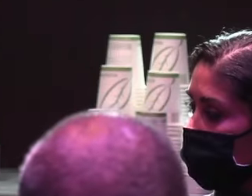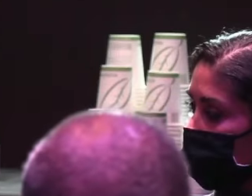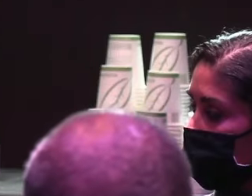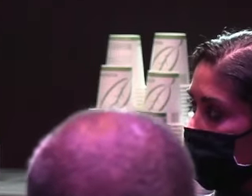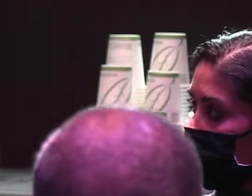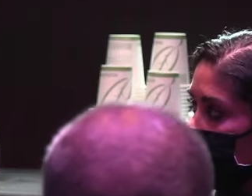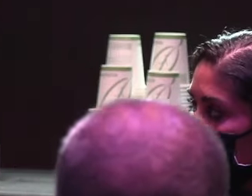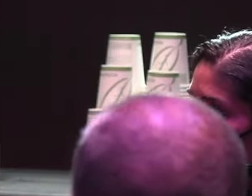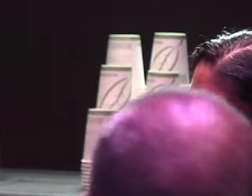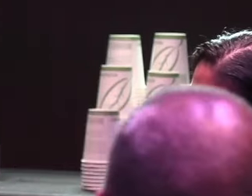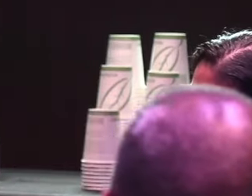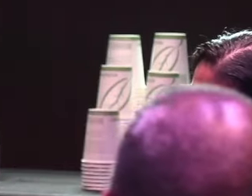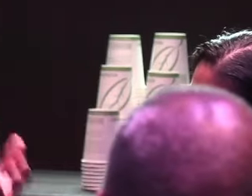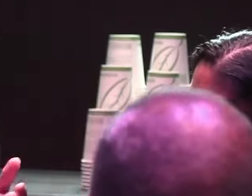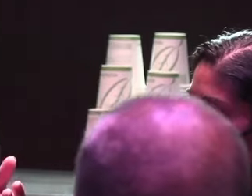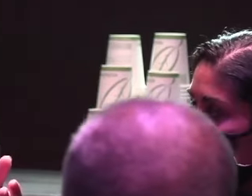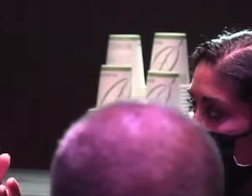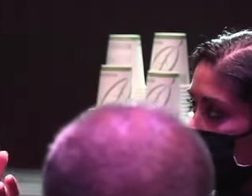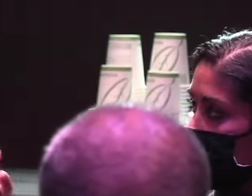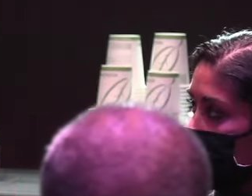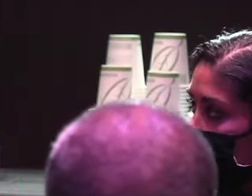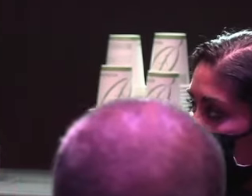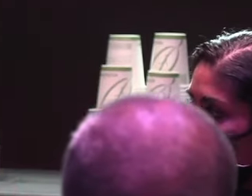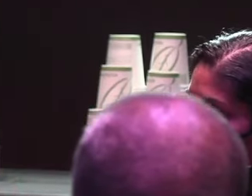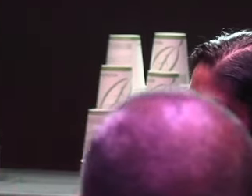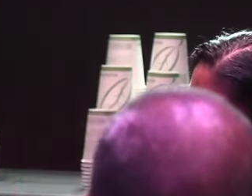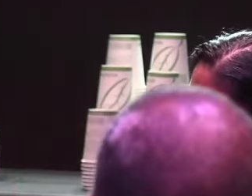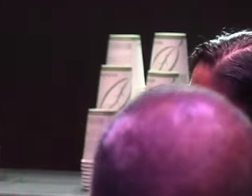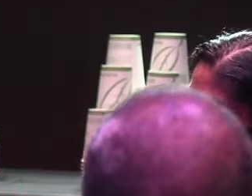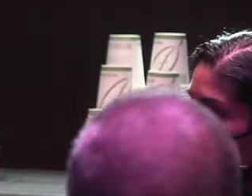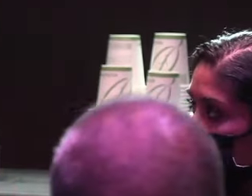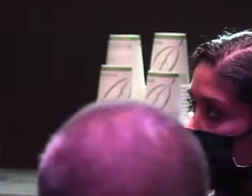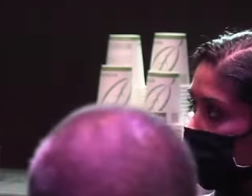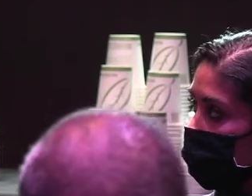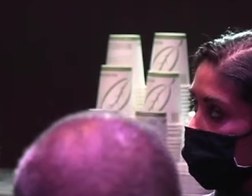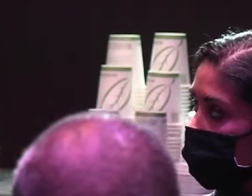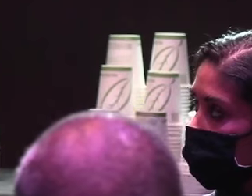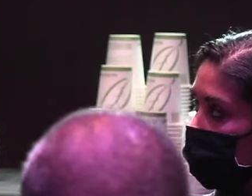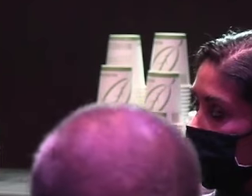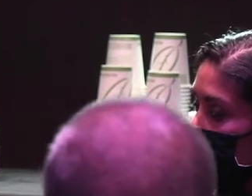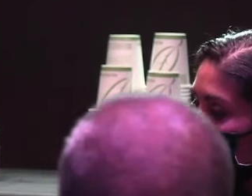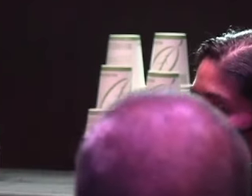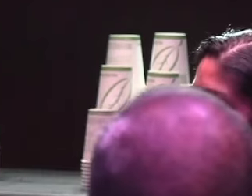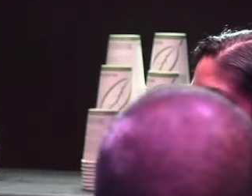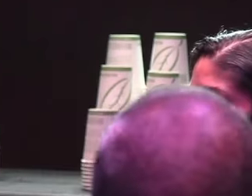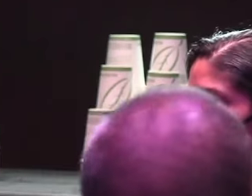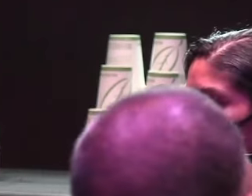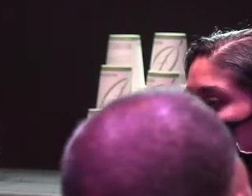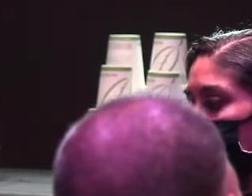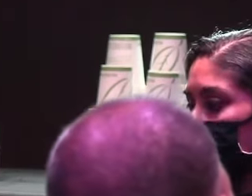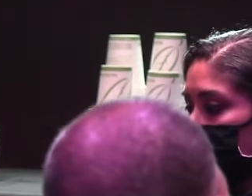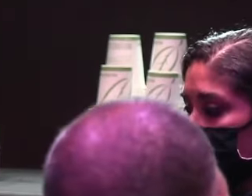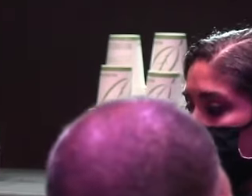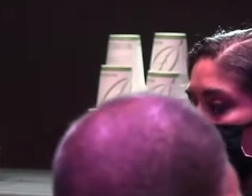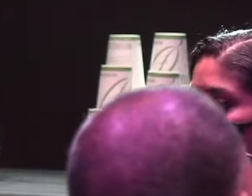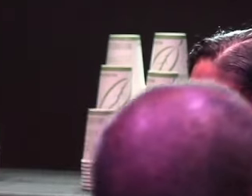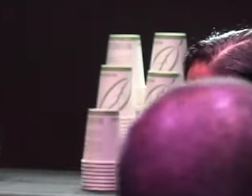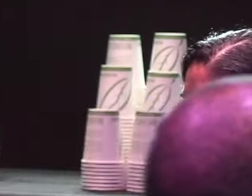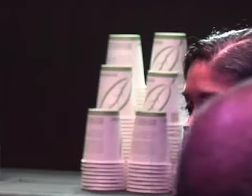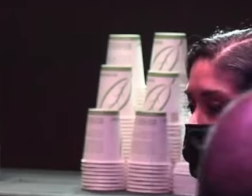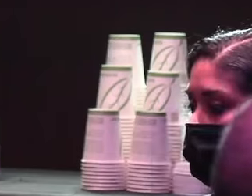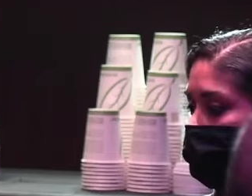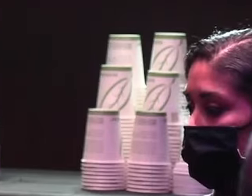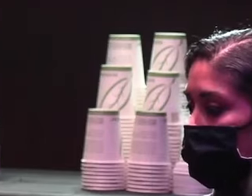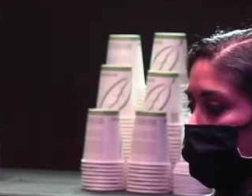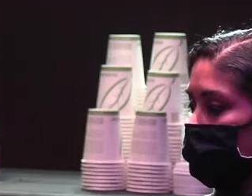so by sharing this and by applying for funds together, we're able to share resources and map our resources in a different way so that